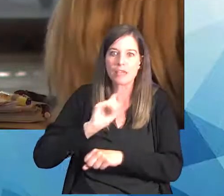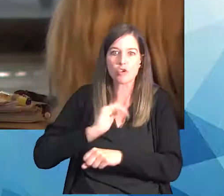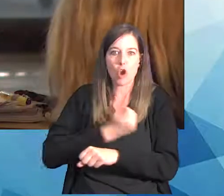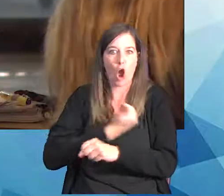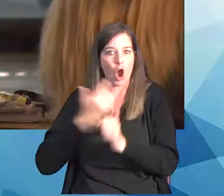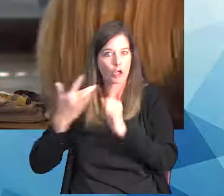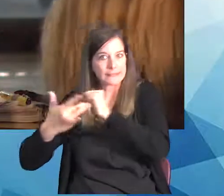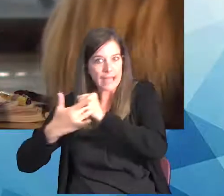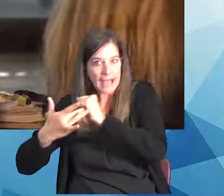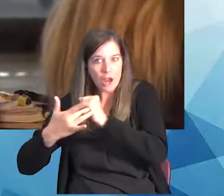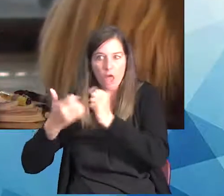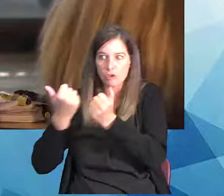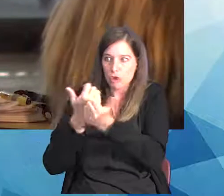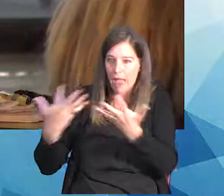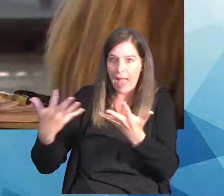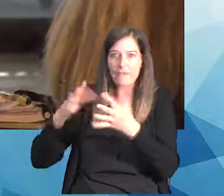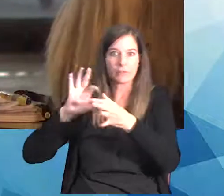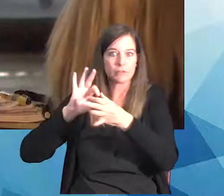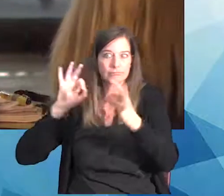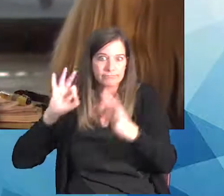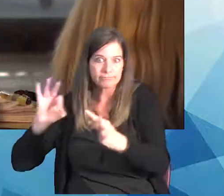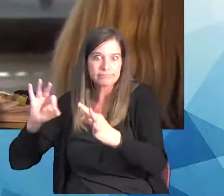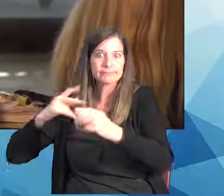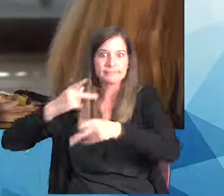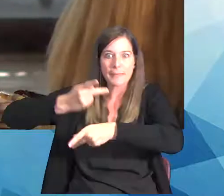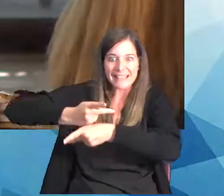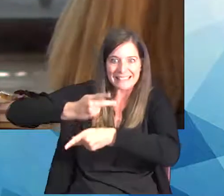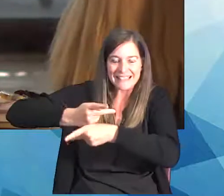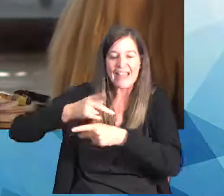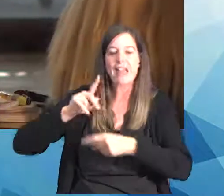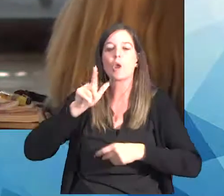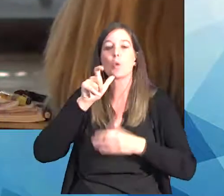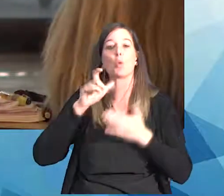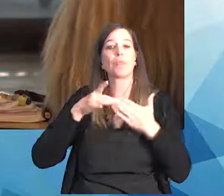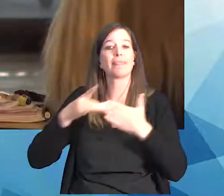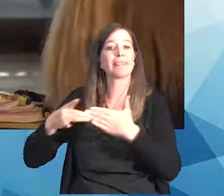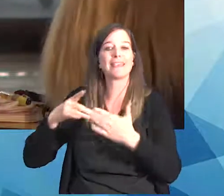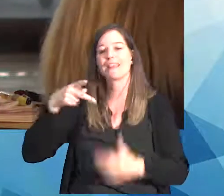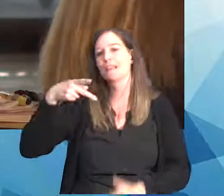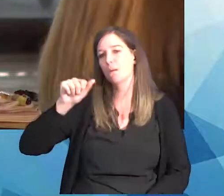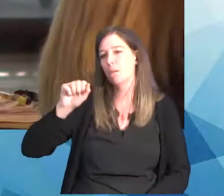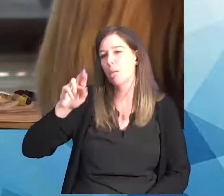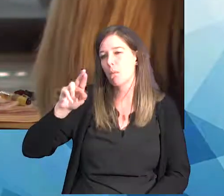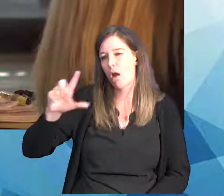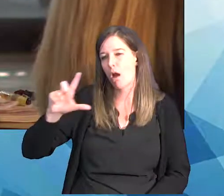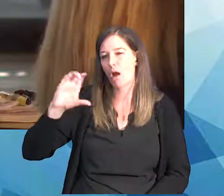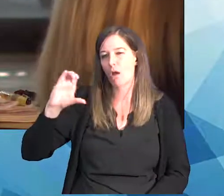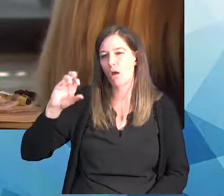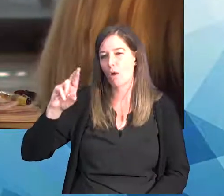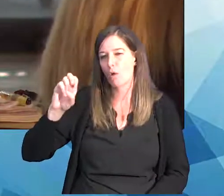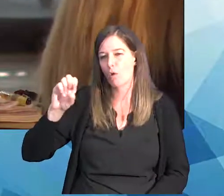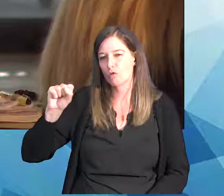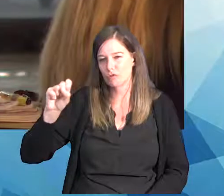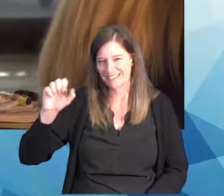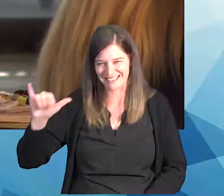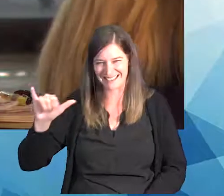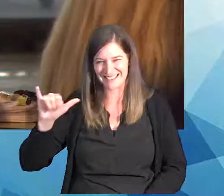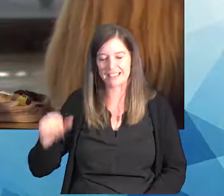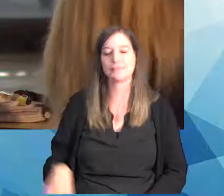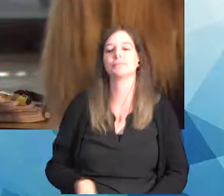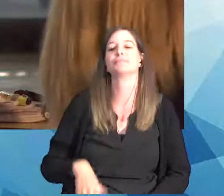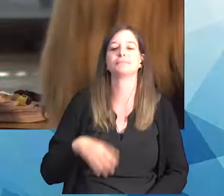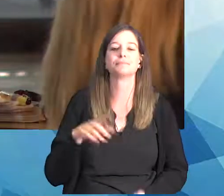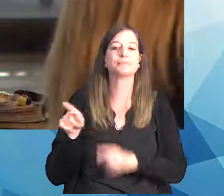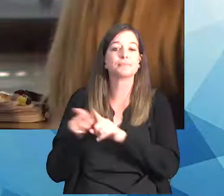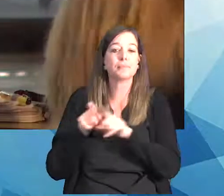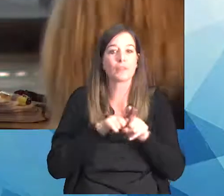is appropriately maintained, and that's being led by Paul Creasy. As noted in my report, the operations department, led by